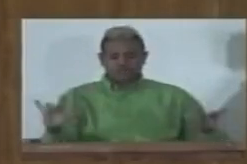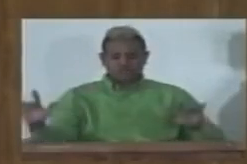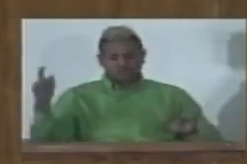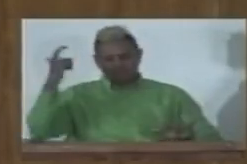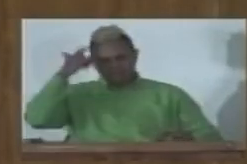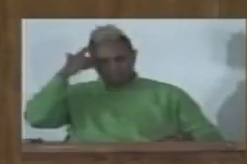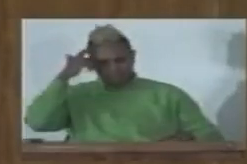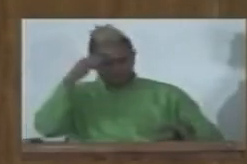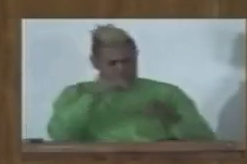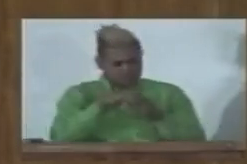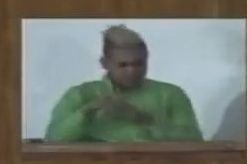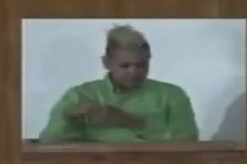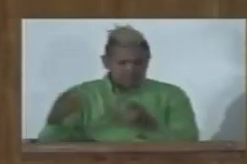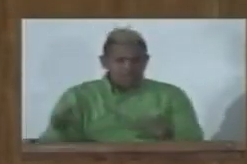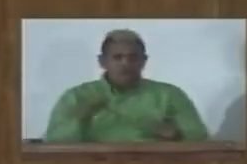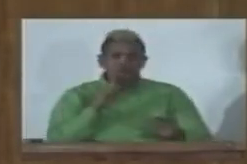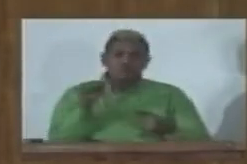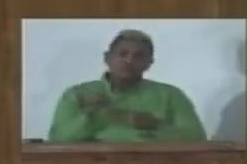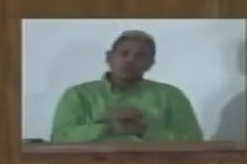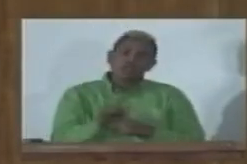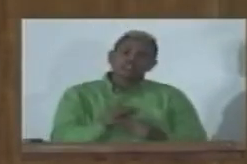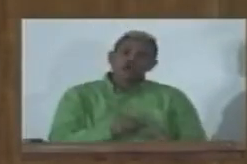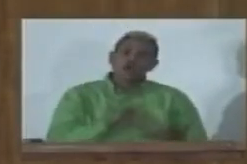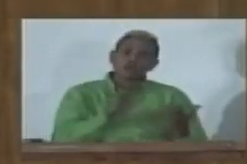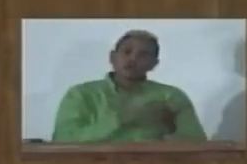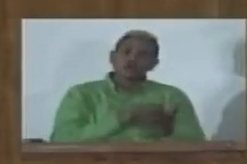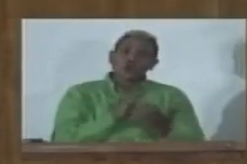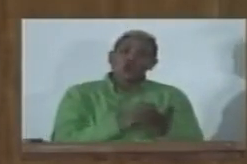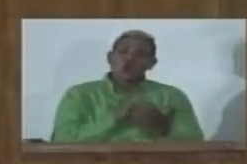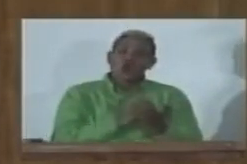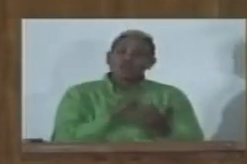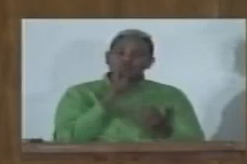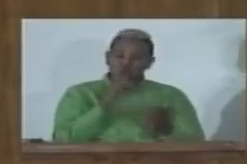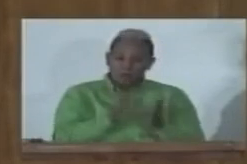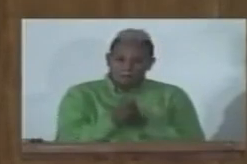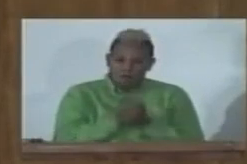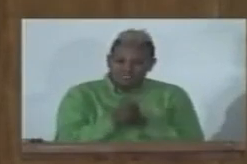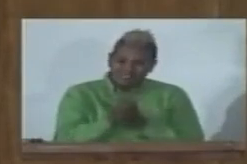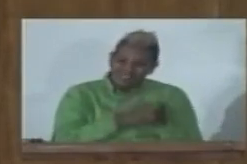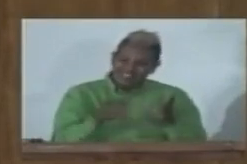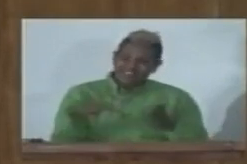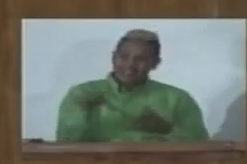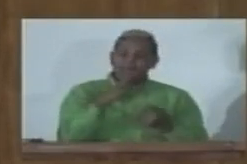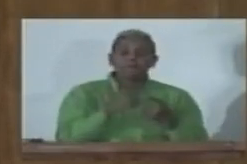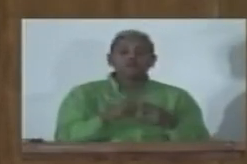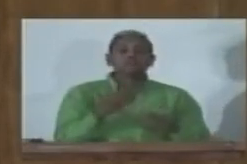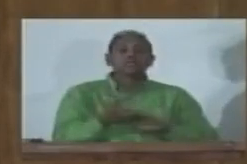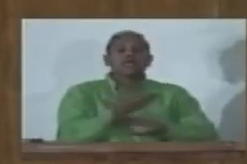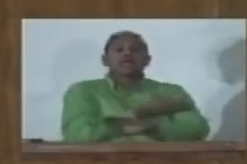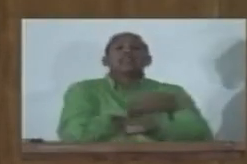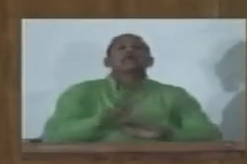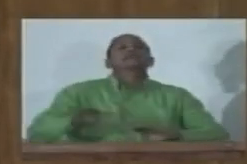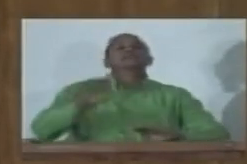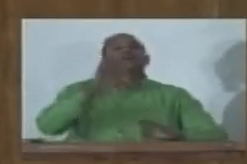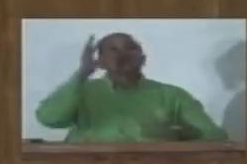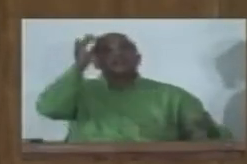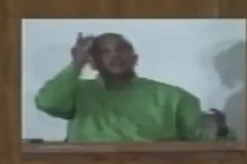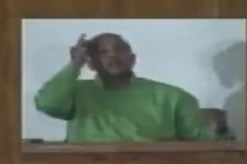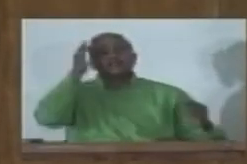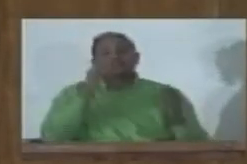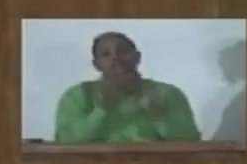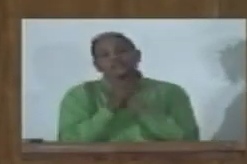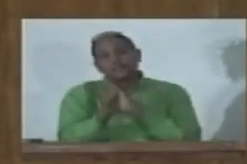minds-on, and practical approach to learning so as to motivate them and enhance their critical thinking